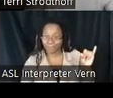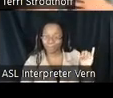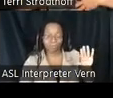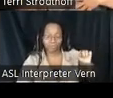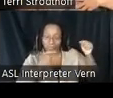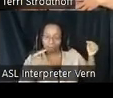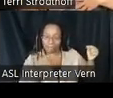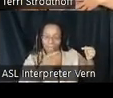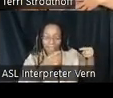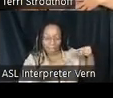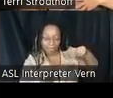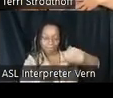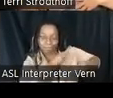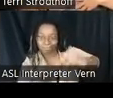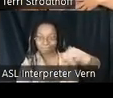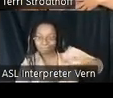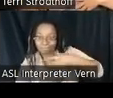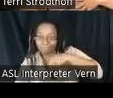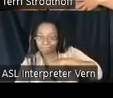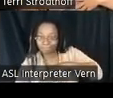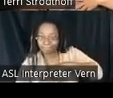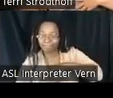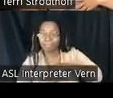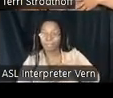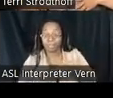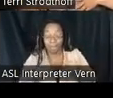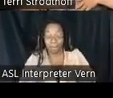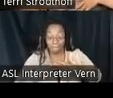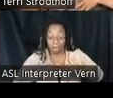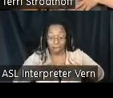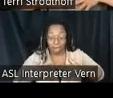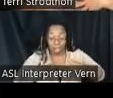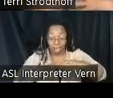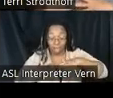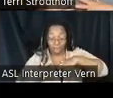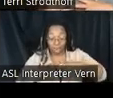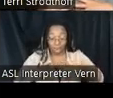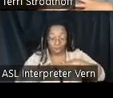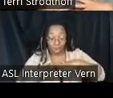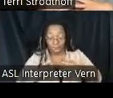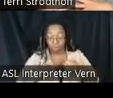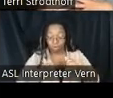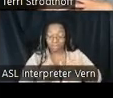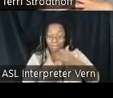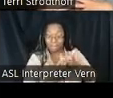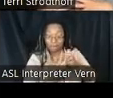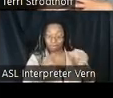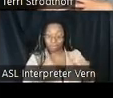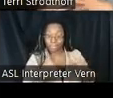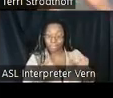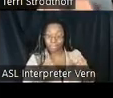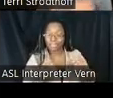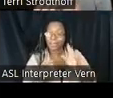as well as our own genius inside to figure out how to survive that, I think our experience is that it gives a more hopeful and